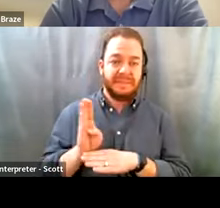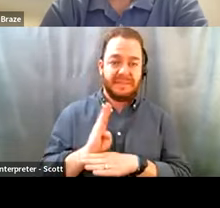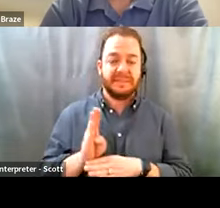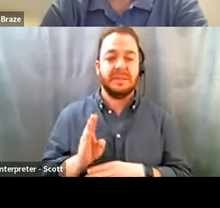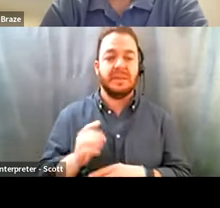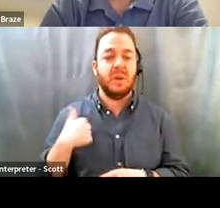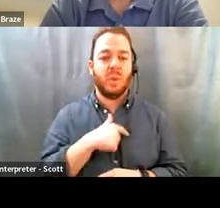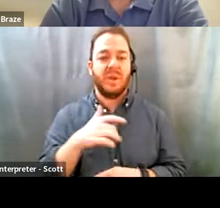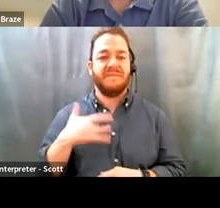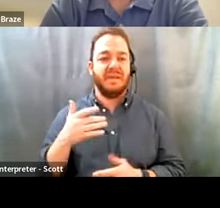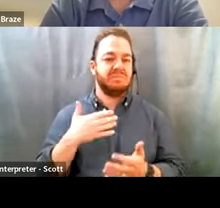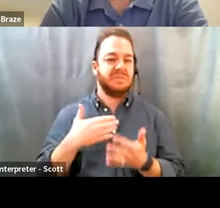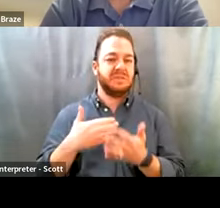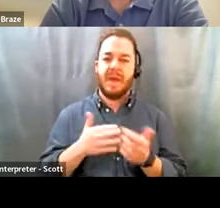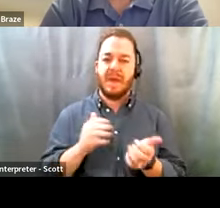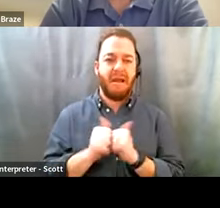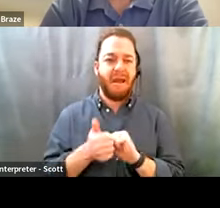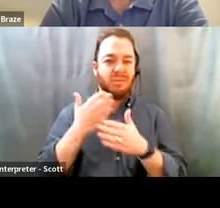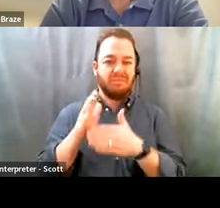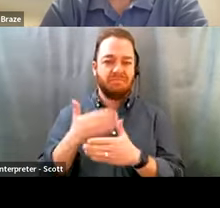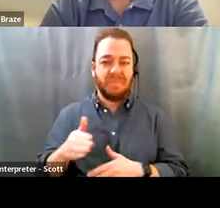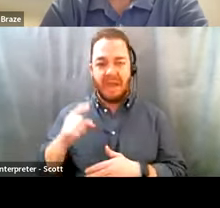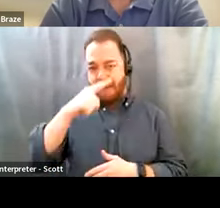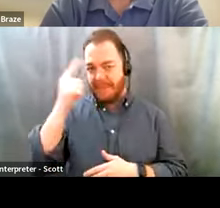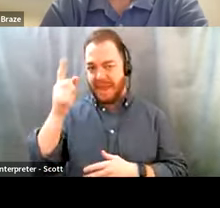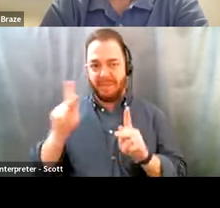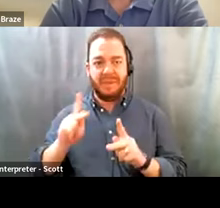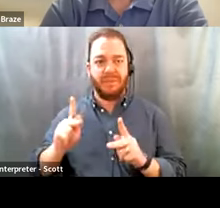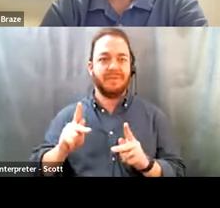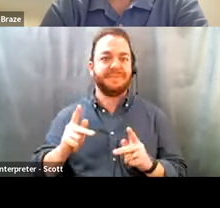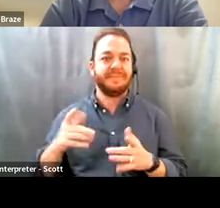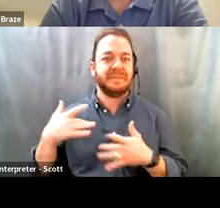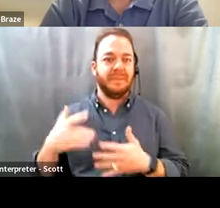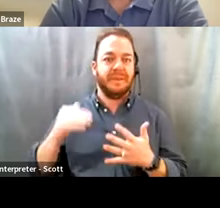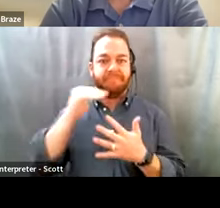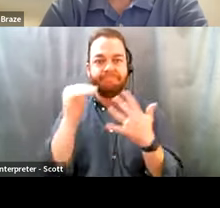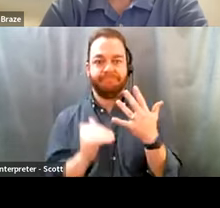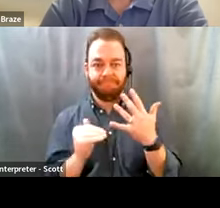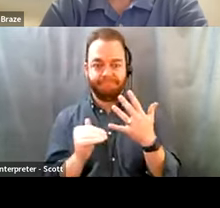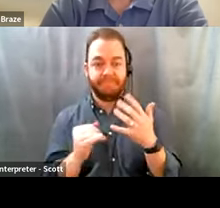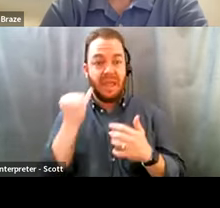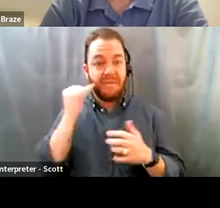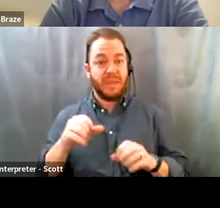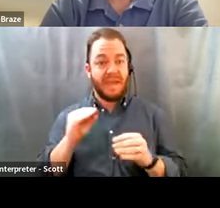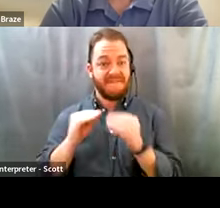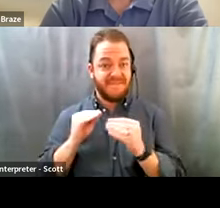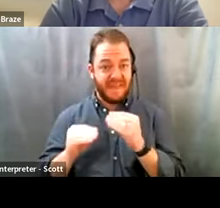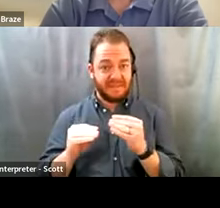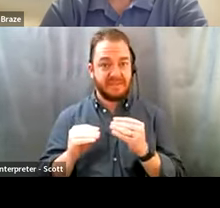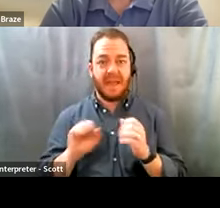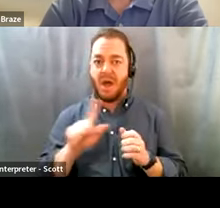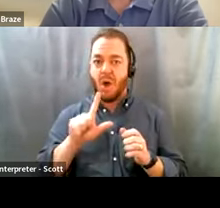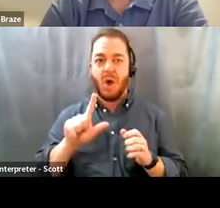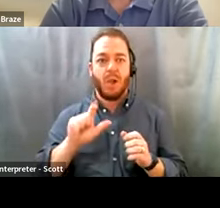no matter how you slice it, Black people always fall down to the bottom. And if we could fix the bottom, then all boats would